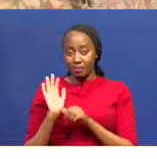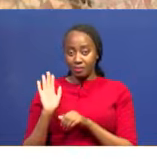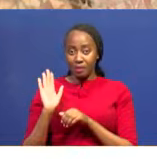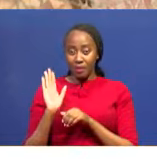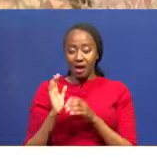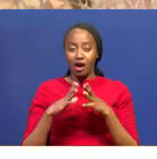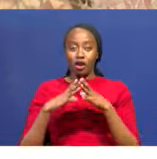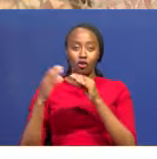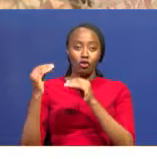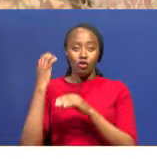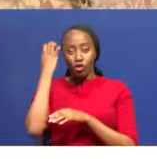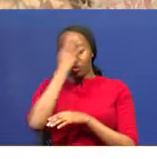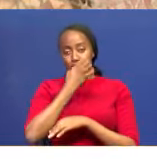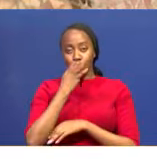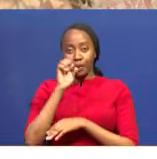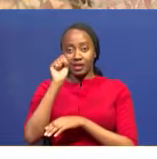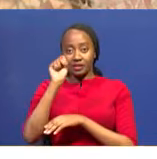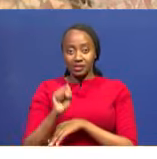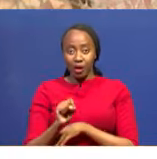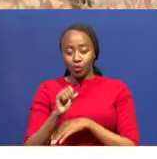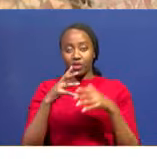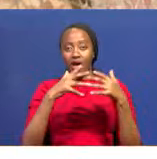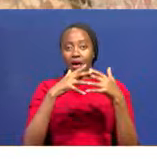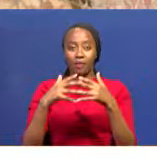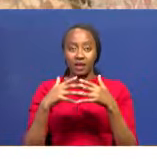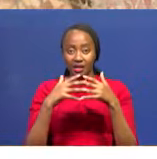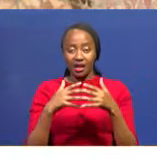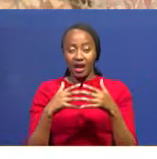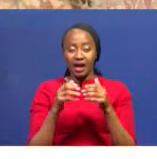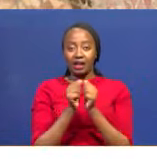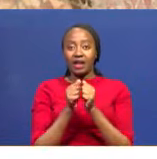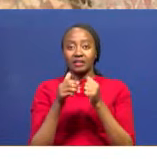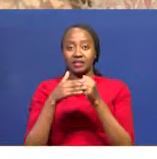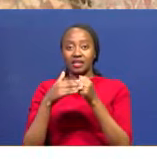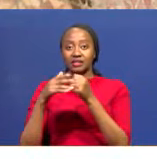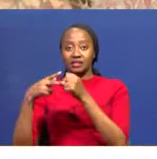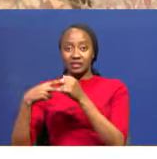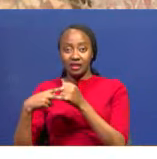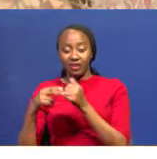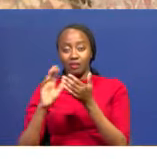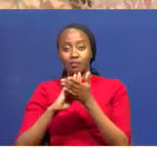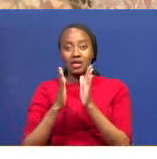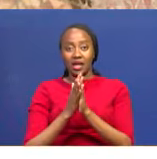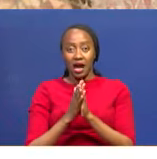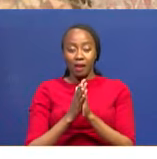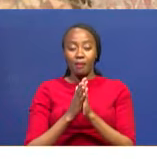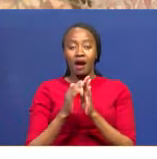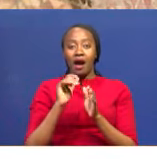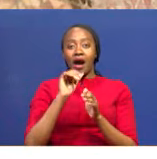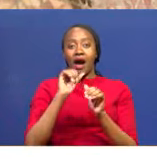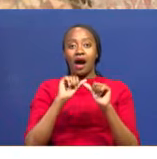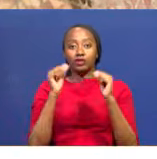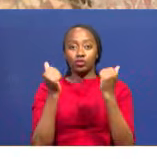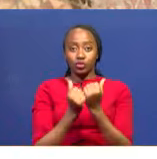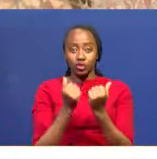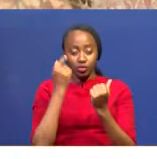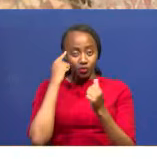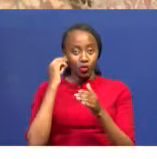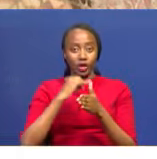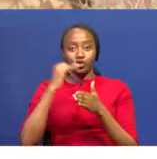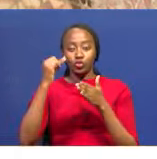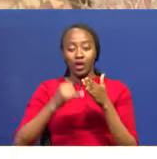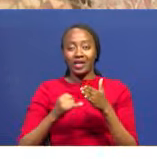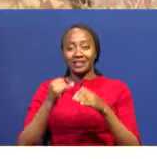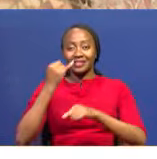South America. In 1977, he was admitted as the associate of the Chartered Insurance Institute